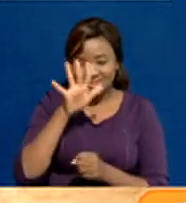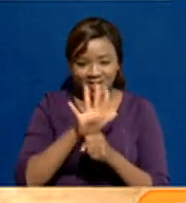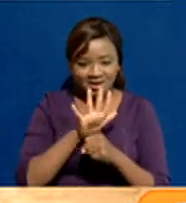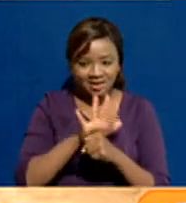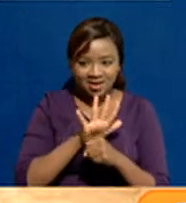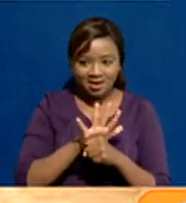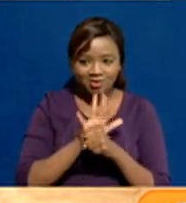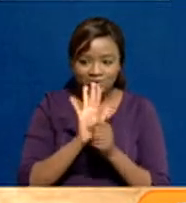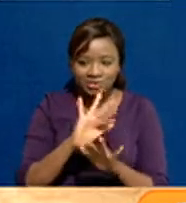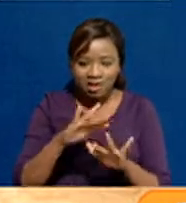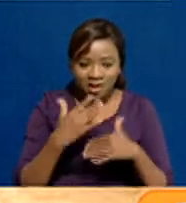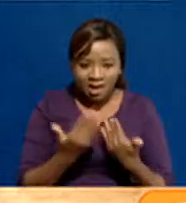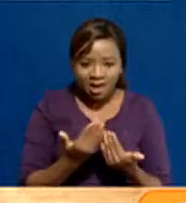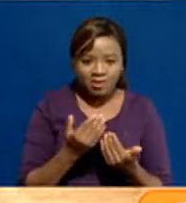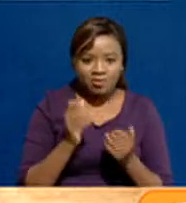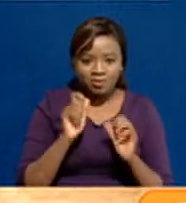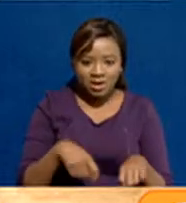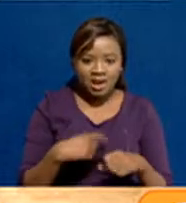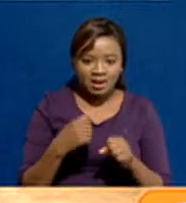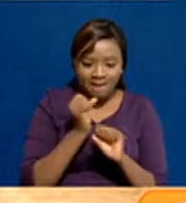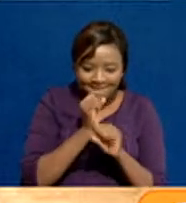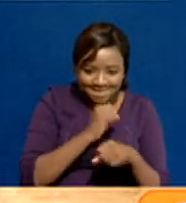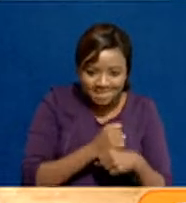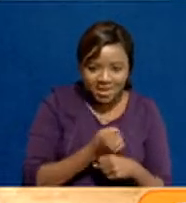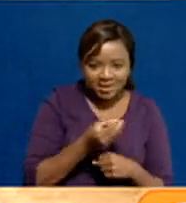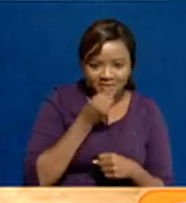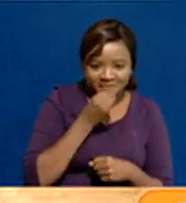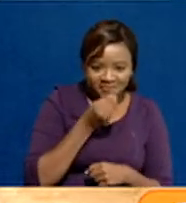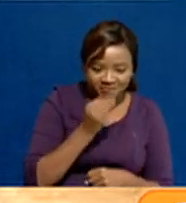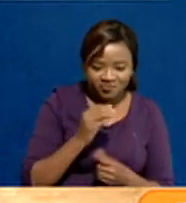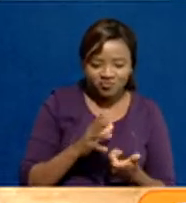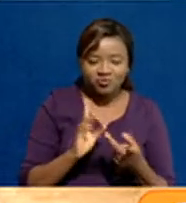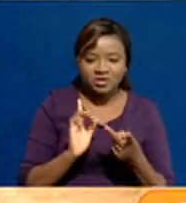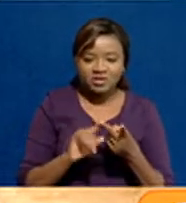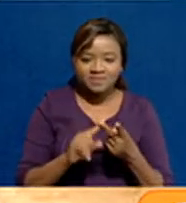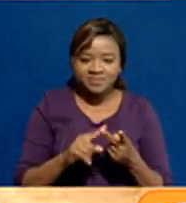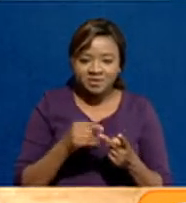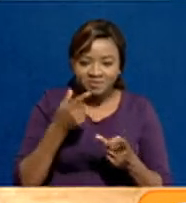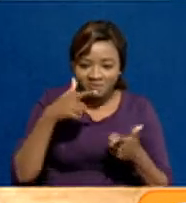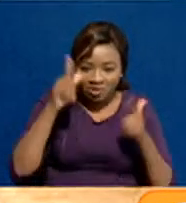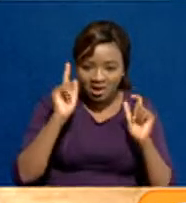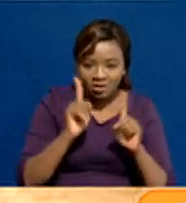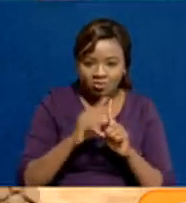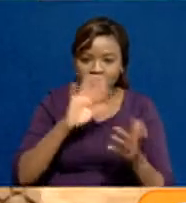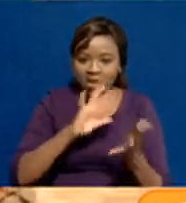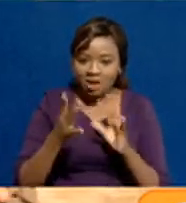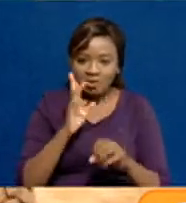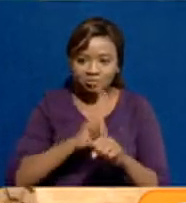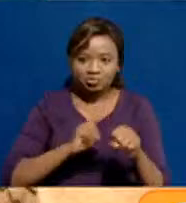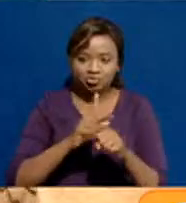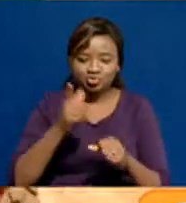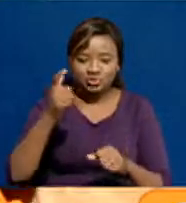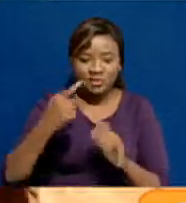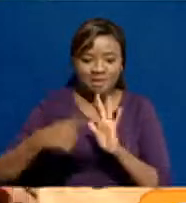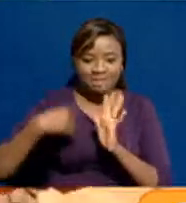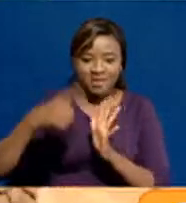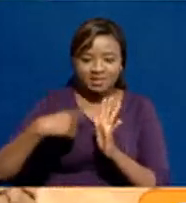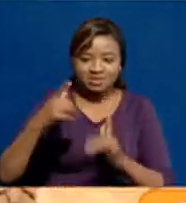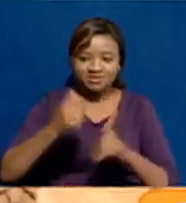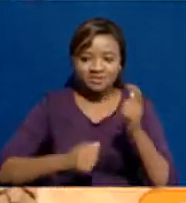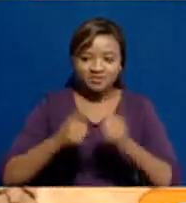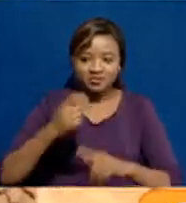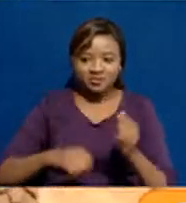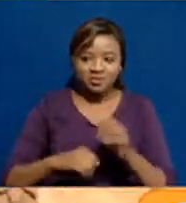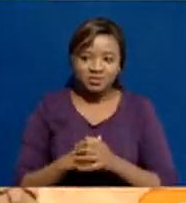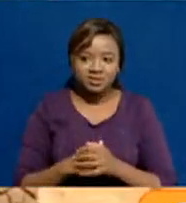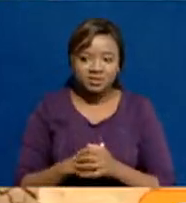to formulate feeds and how to milk using milking machines. I've been motivated